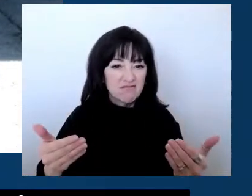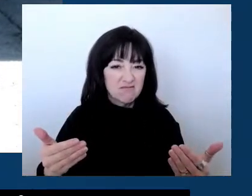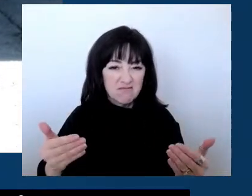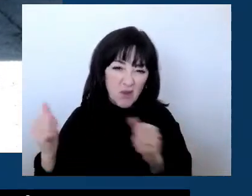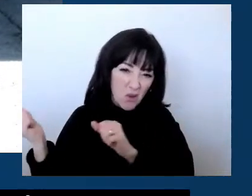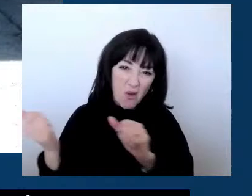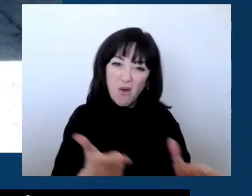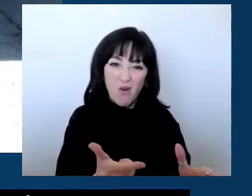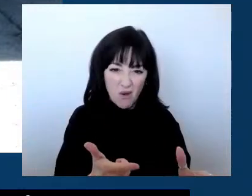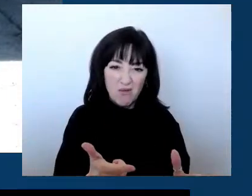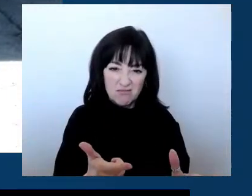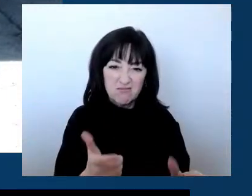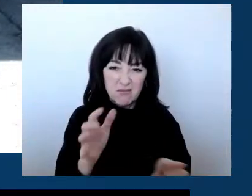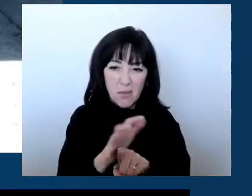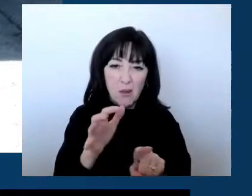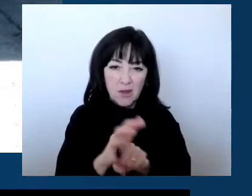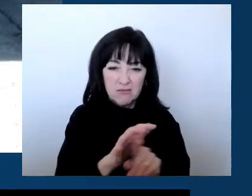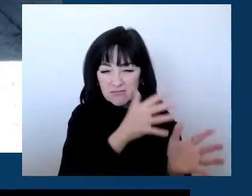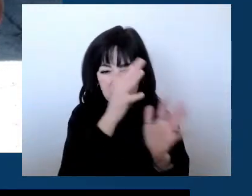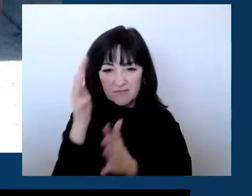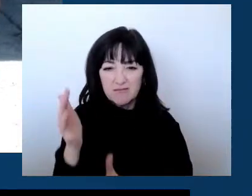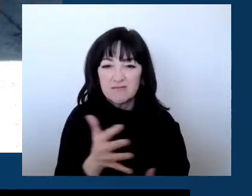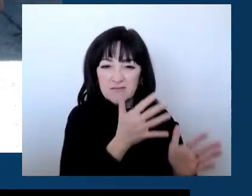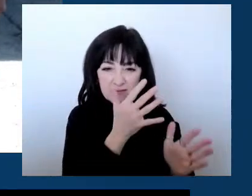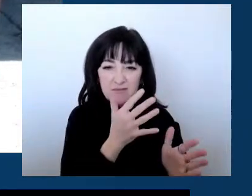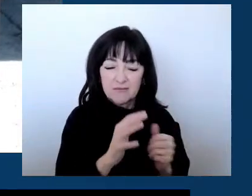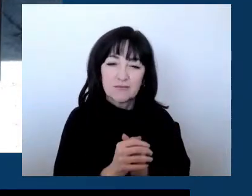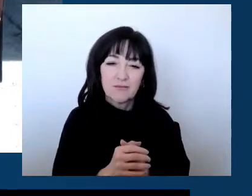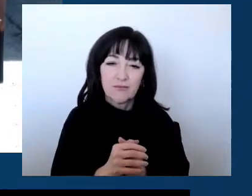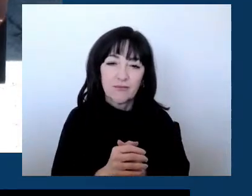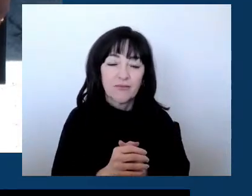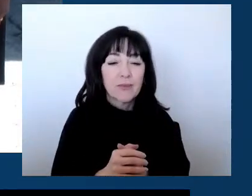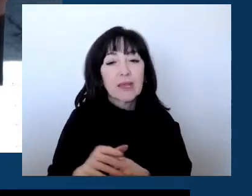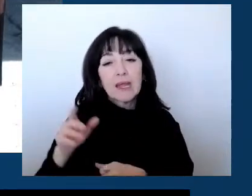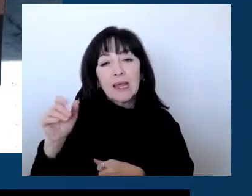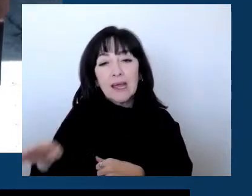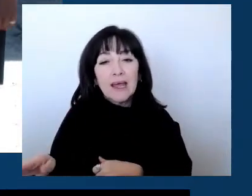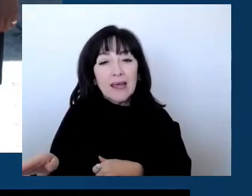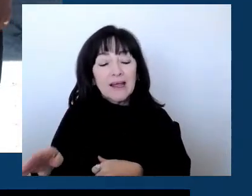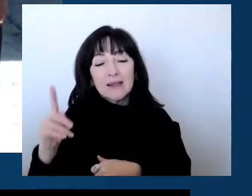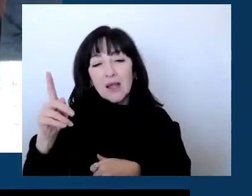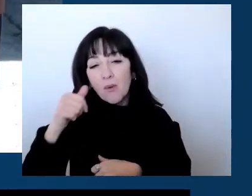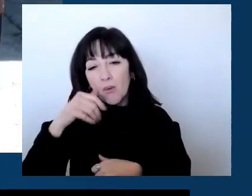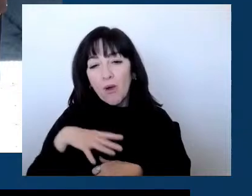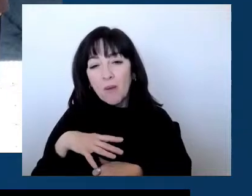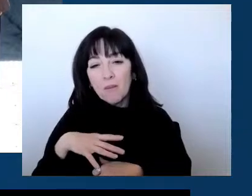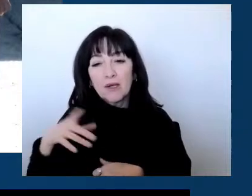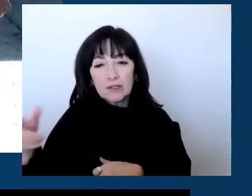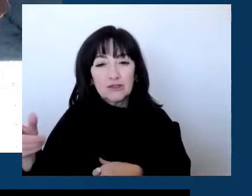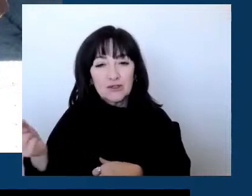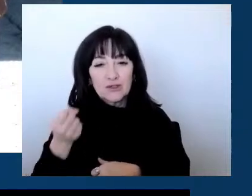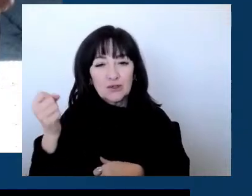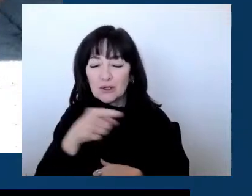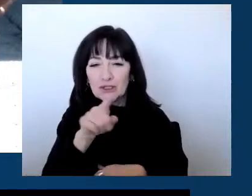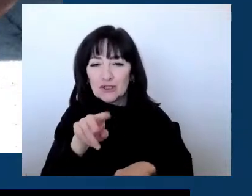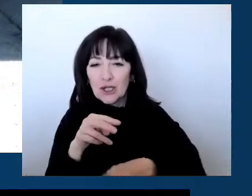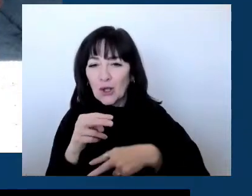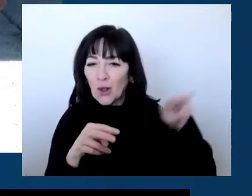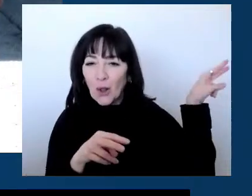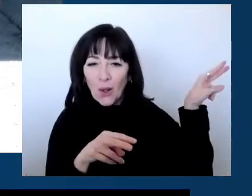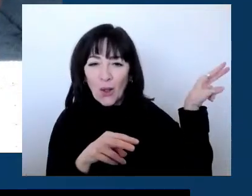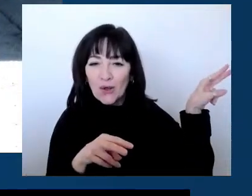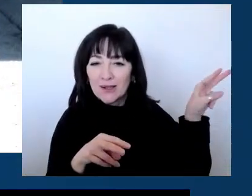The woman who literally held the pen for writing the transportation bill is here with us today. She's looking the other way because she loves the